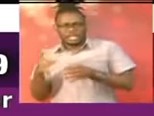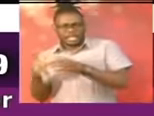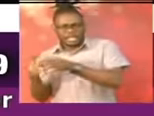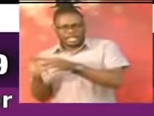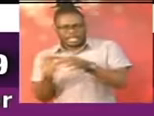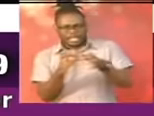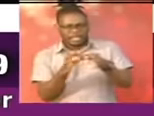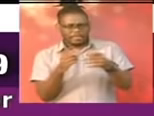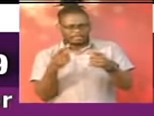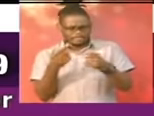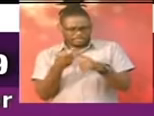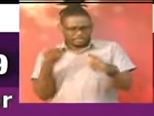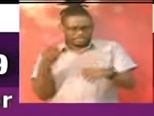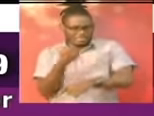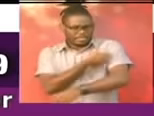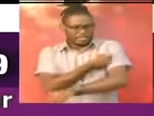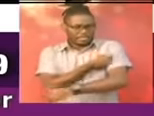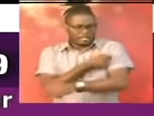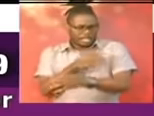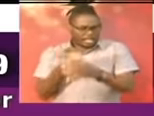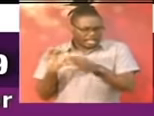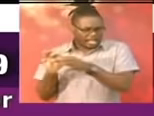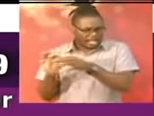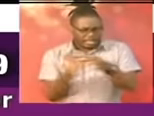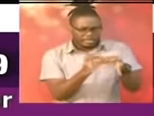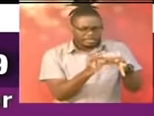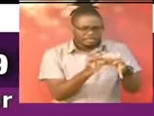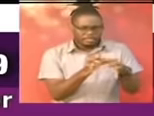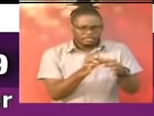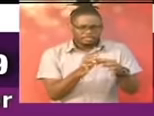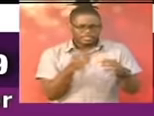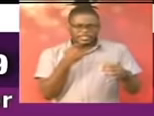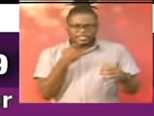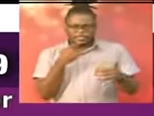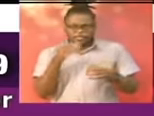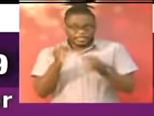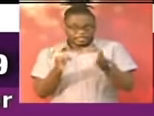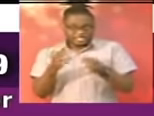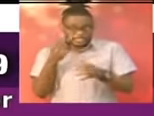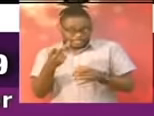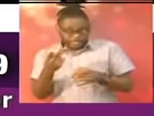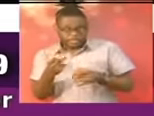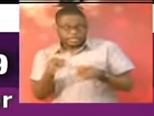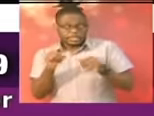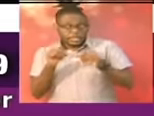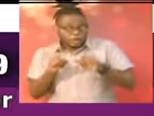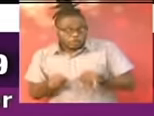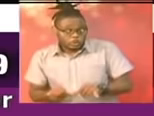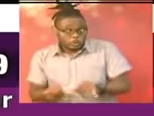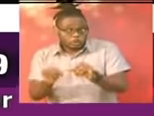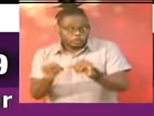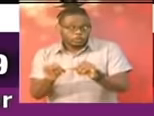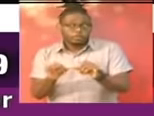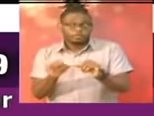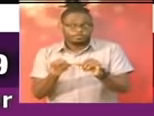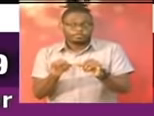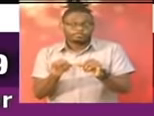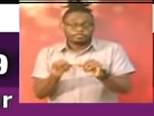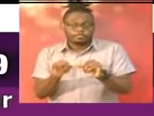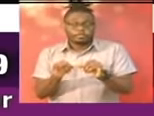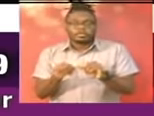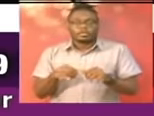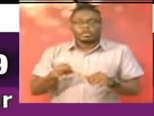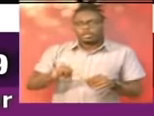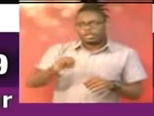are still seeing the same thing? And my second question for Mr. Khan, I have both a request and a question.